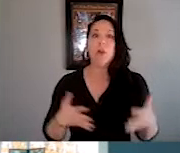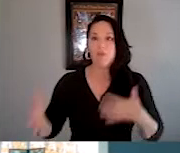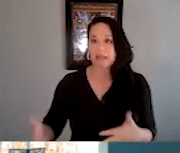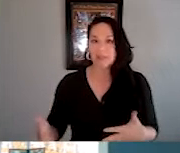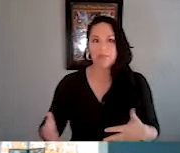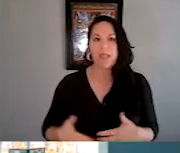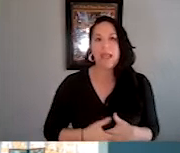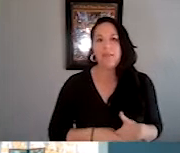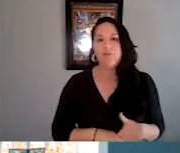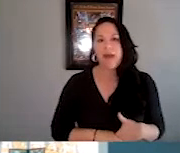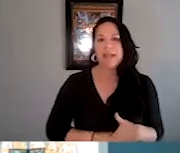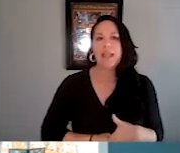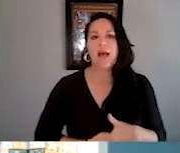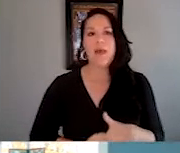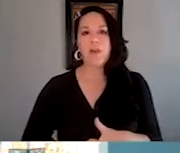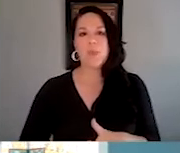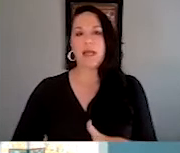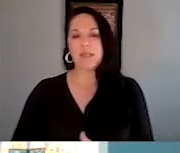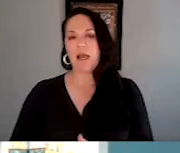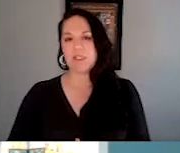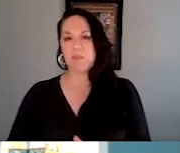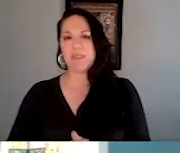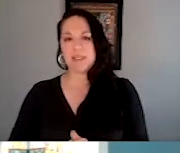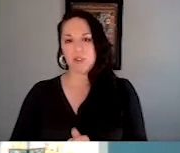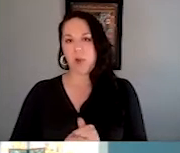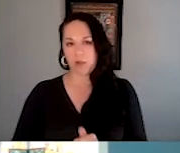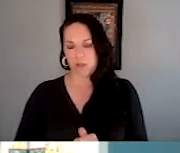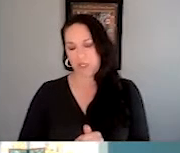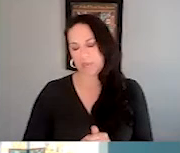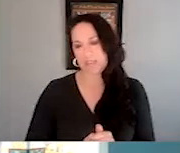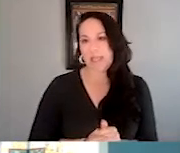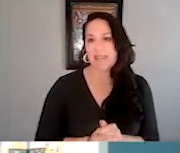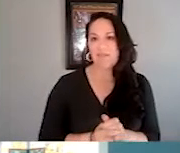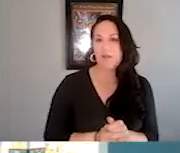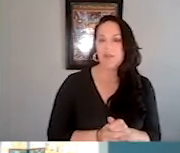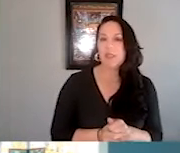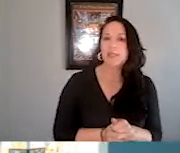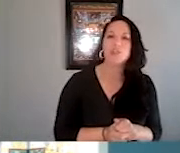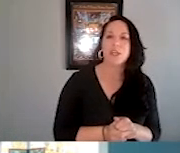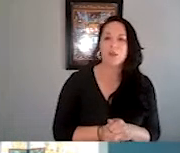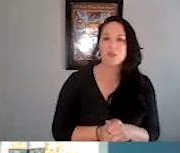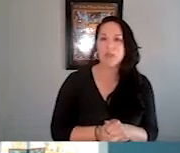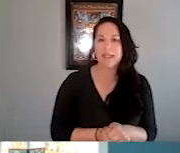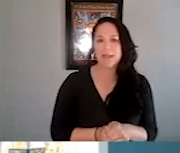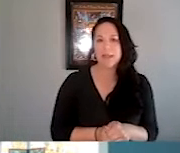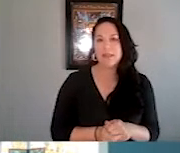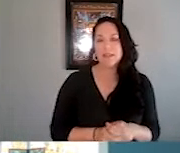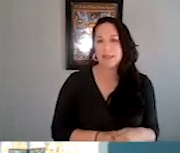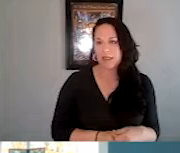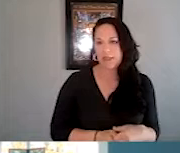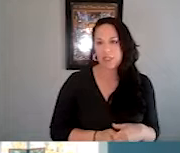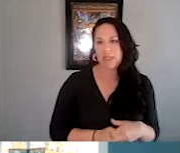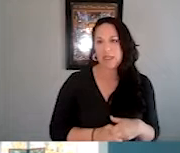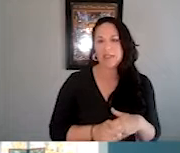that we're smarter, faster? And then finally, how can we uncover some potential partnerships and develop communication channels? So again,